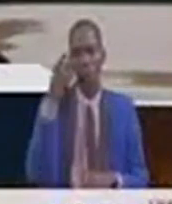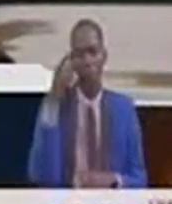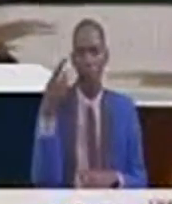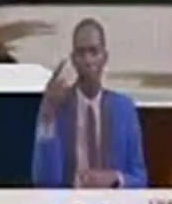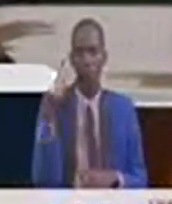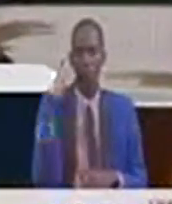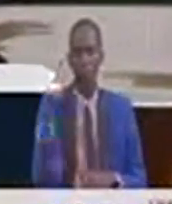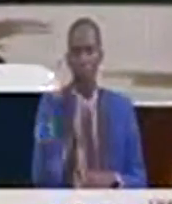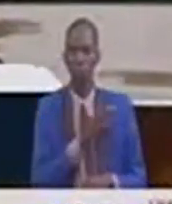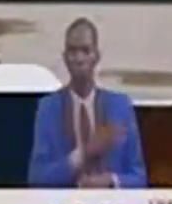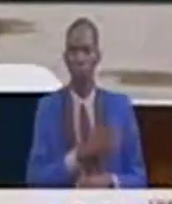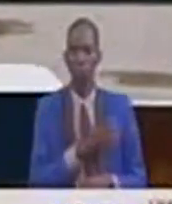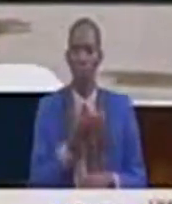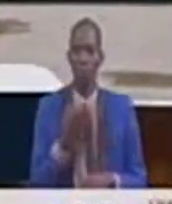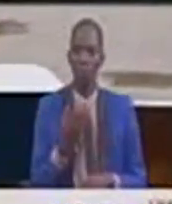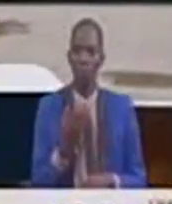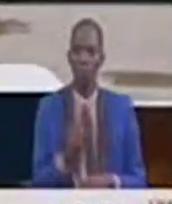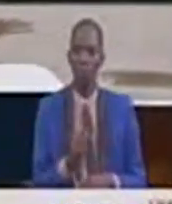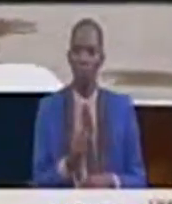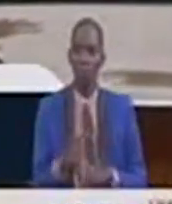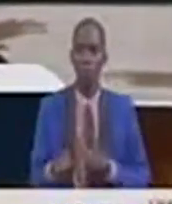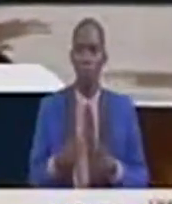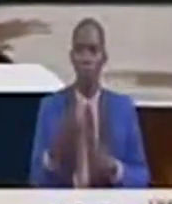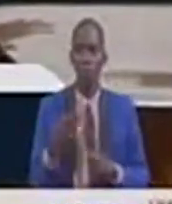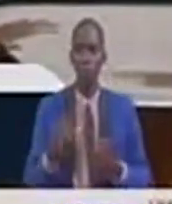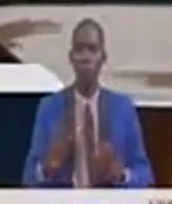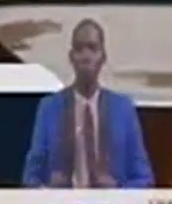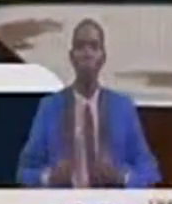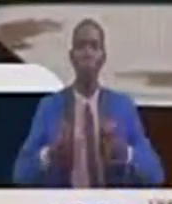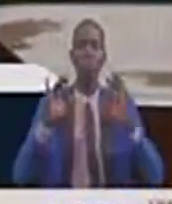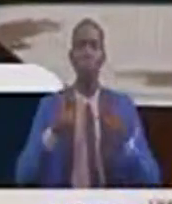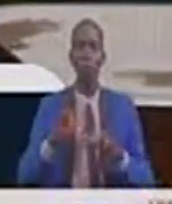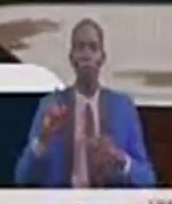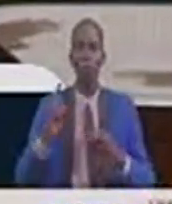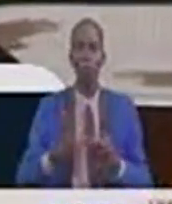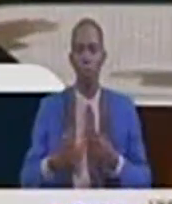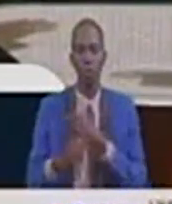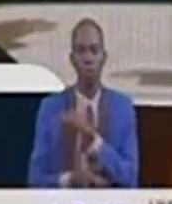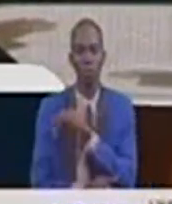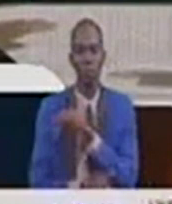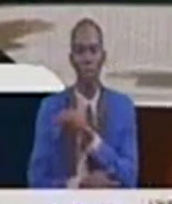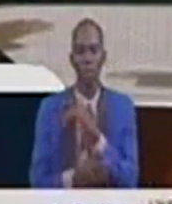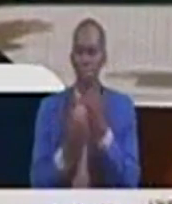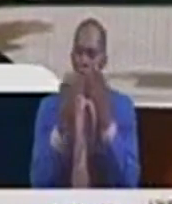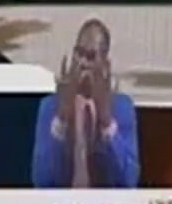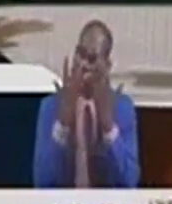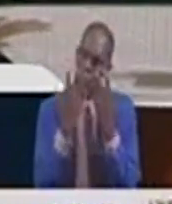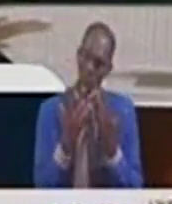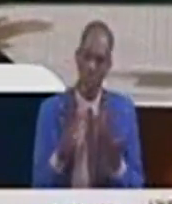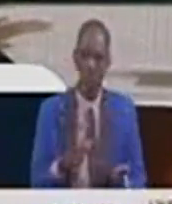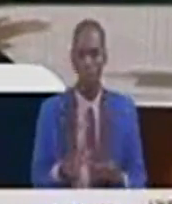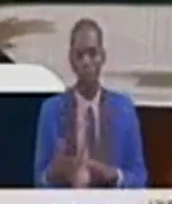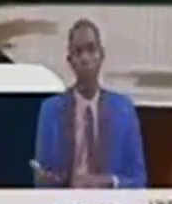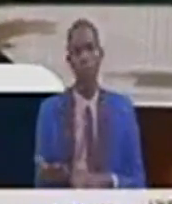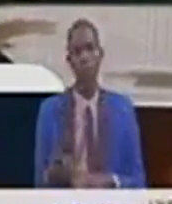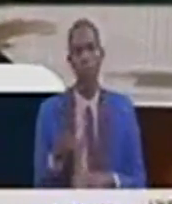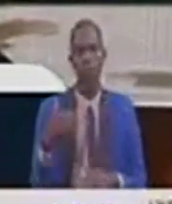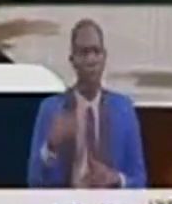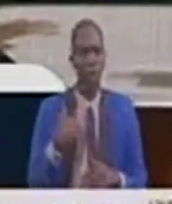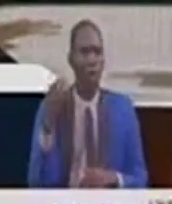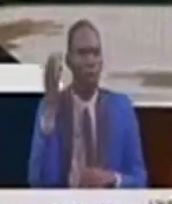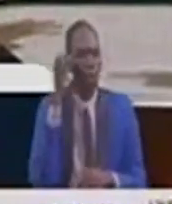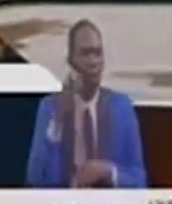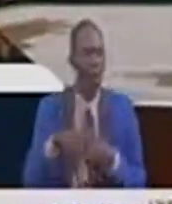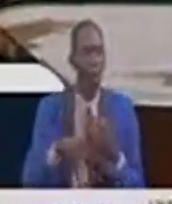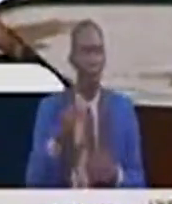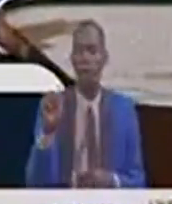surrendering to temptation. Such death. We've read about Ananias already. Such death. Sudden death. We've read about